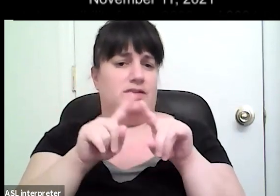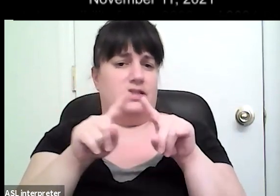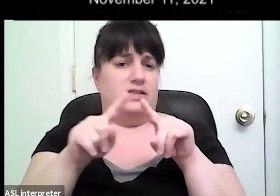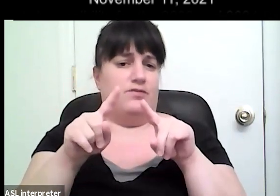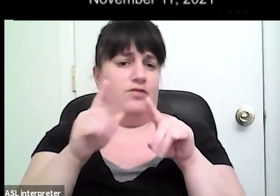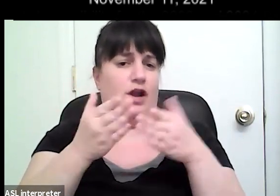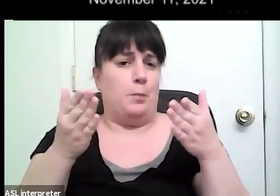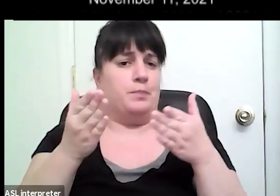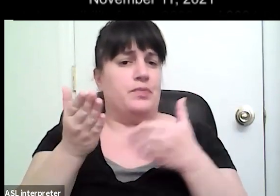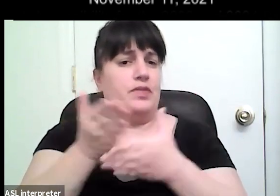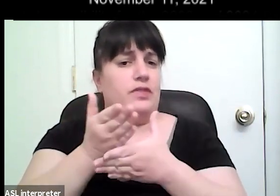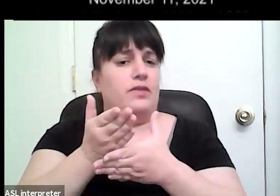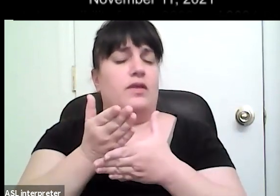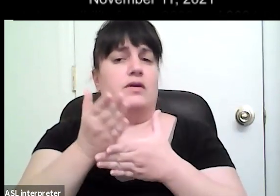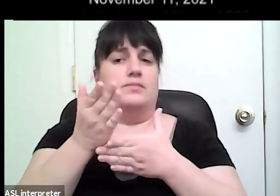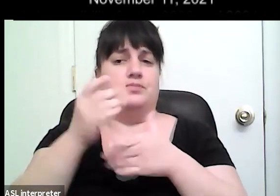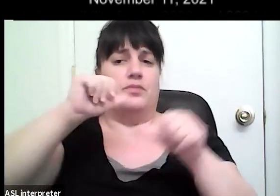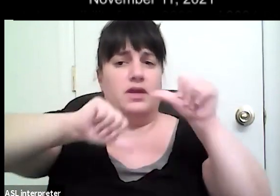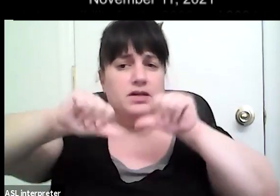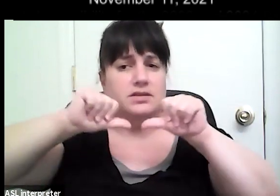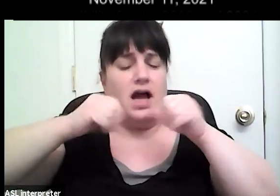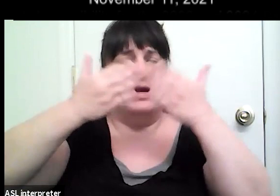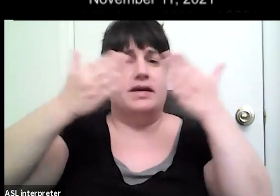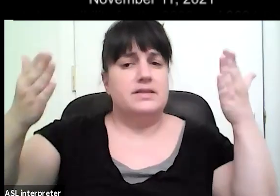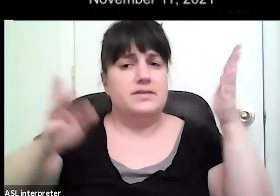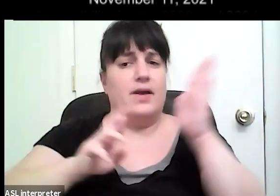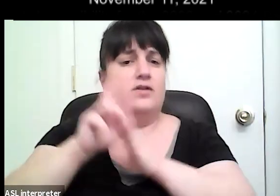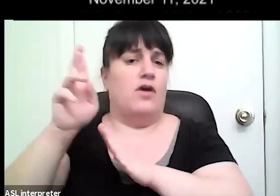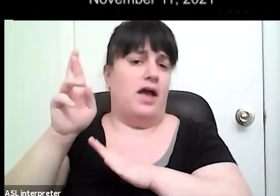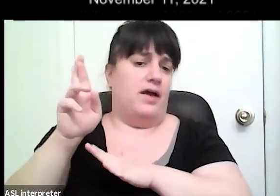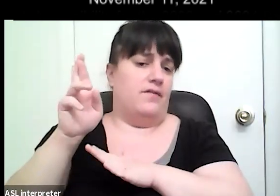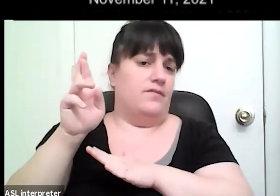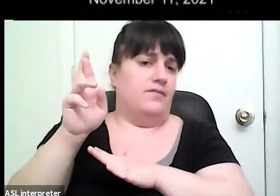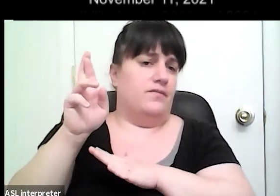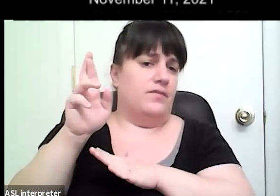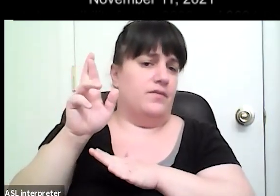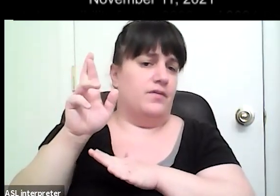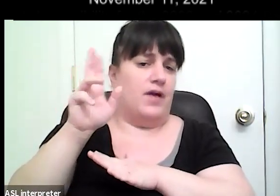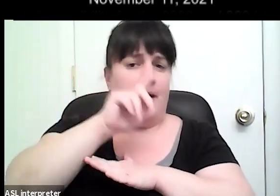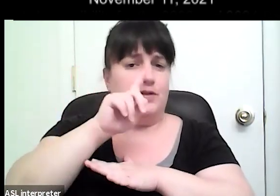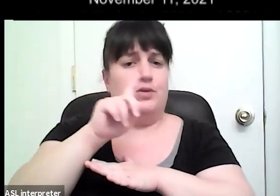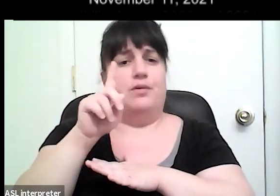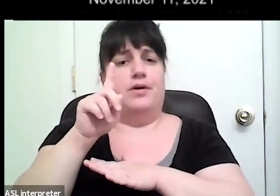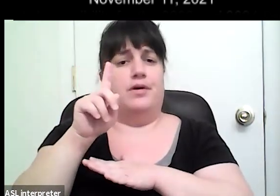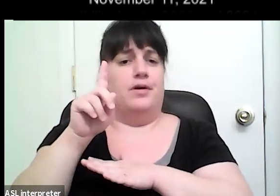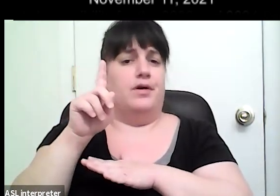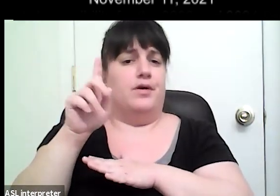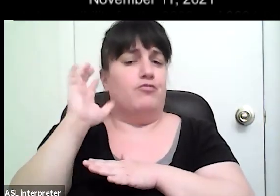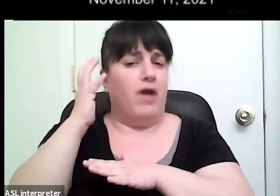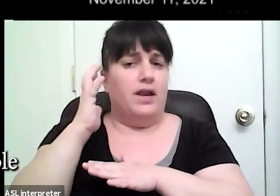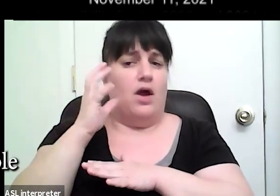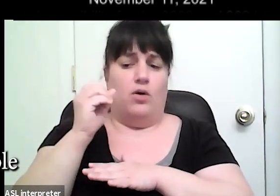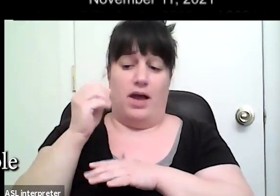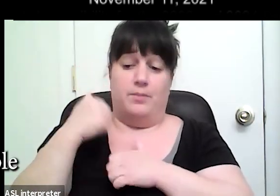science, spacecraft, boosters, amateur radio, even